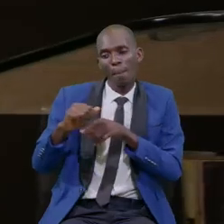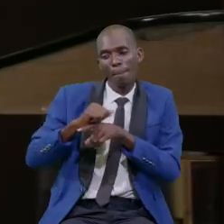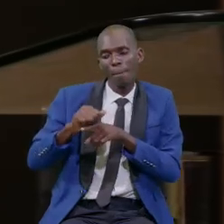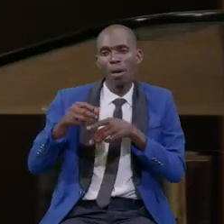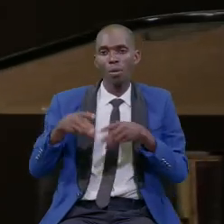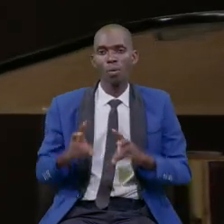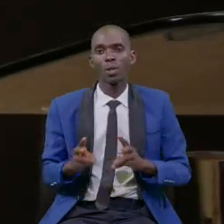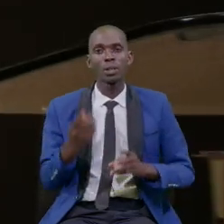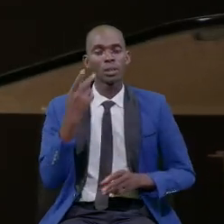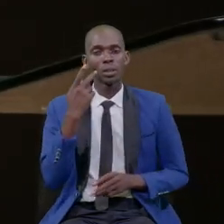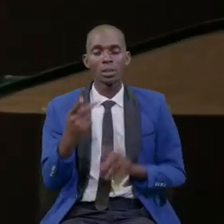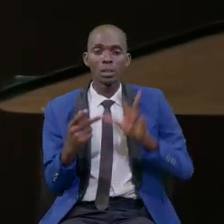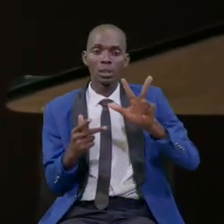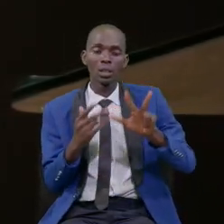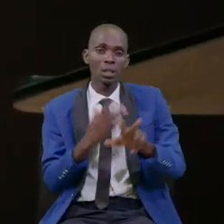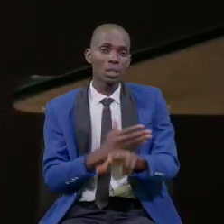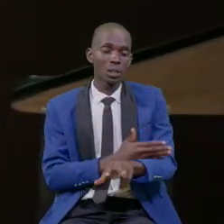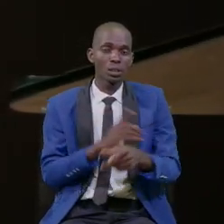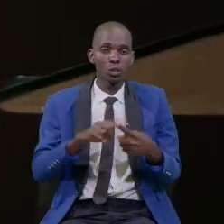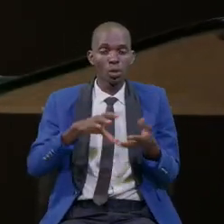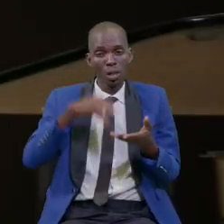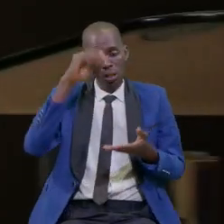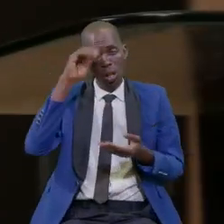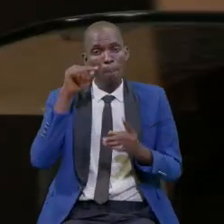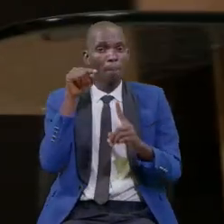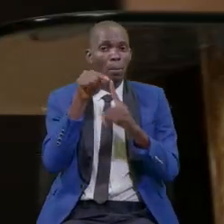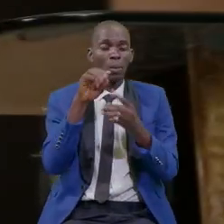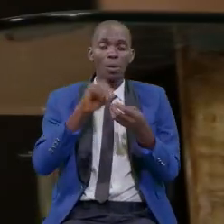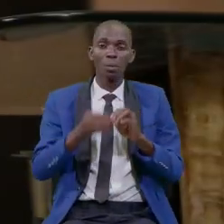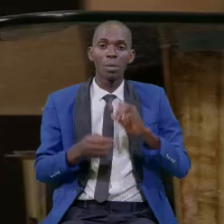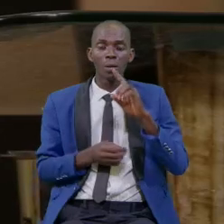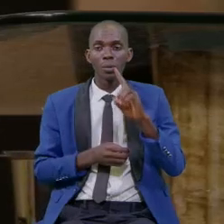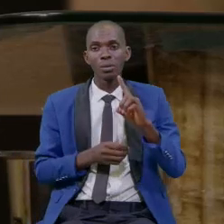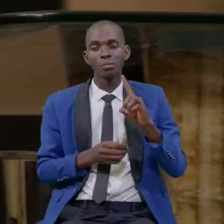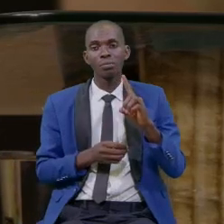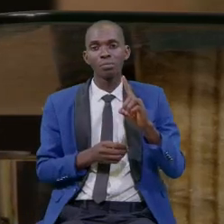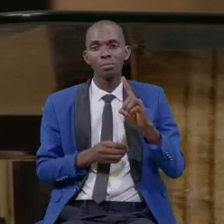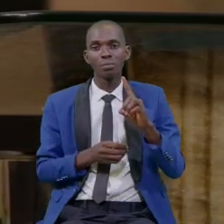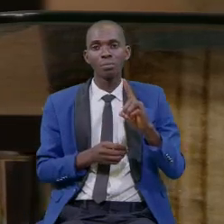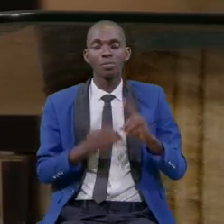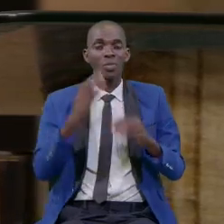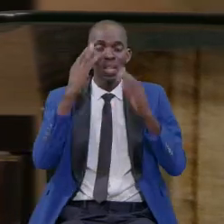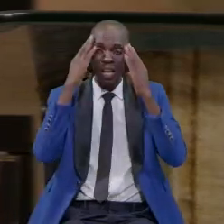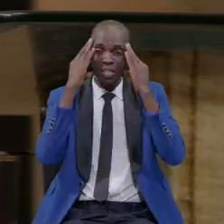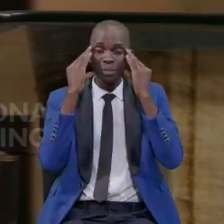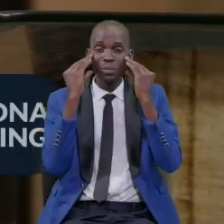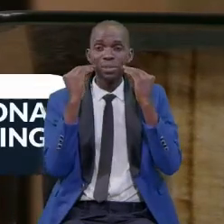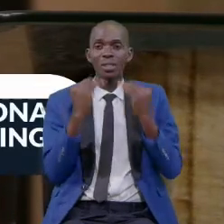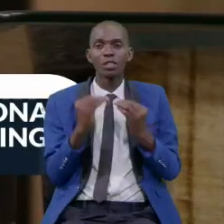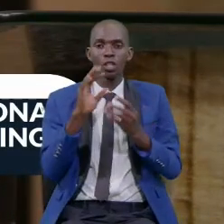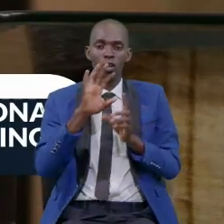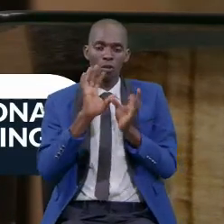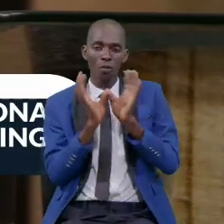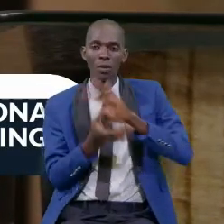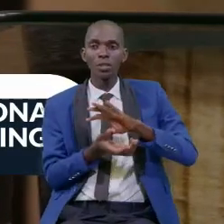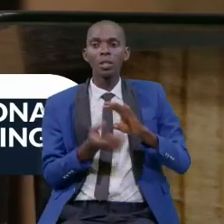saying. We're looking at three things here. Number one, we're looking at experiencing conversion